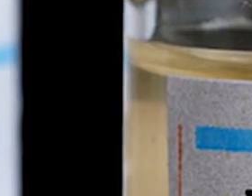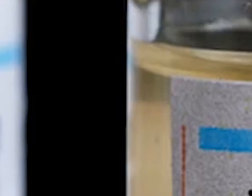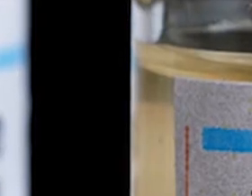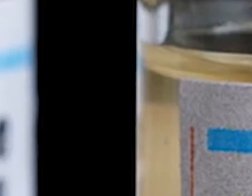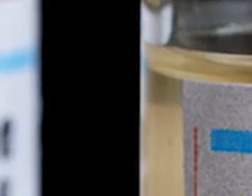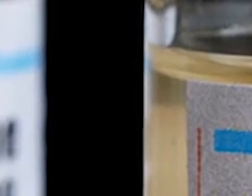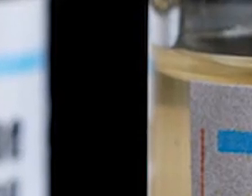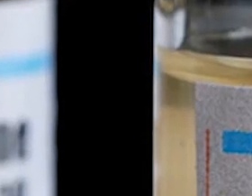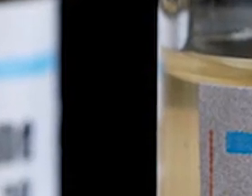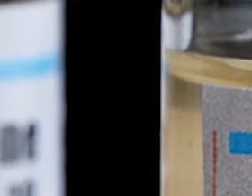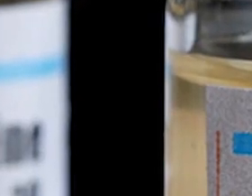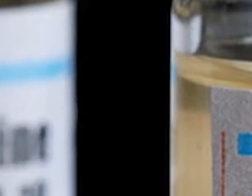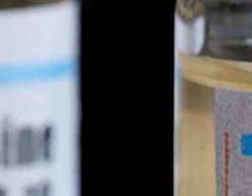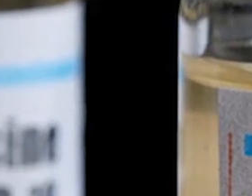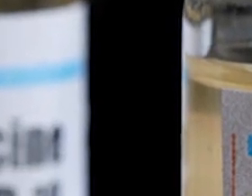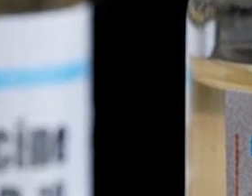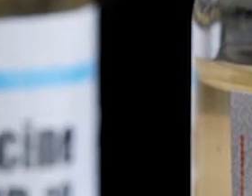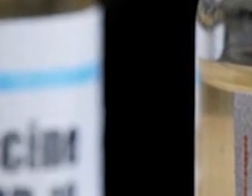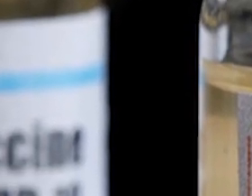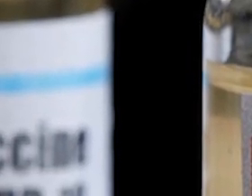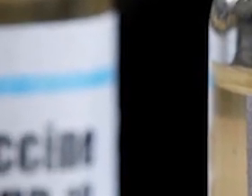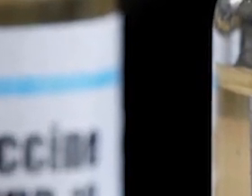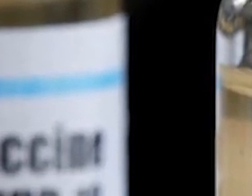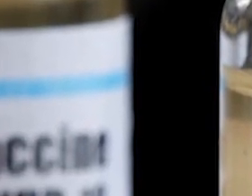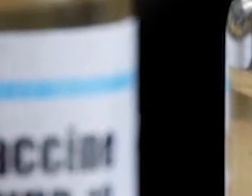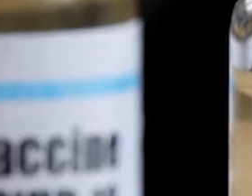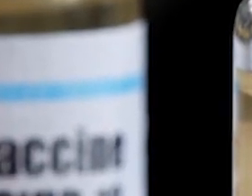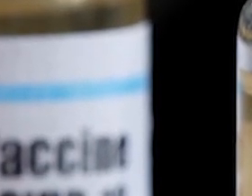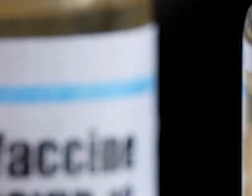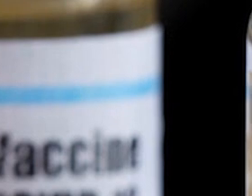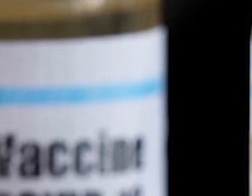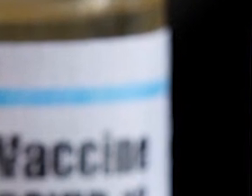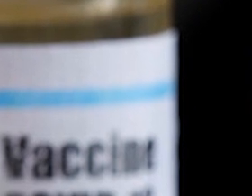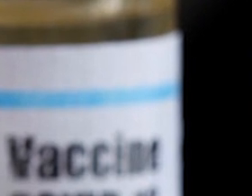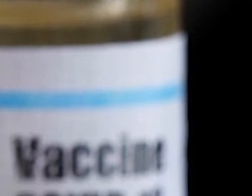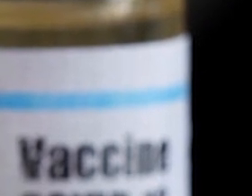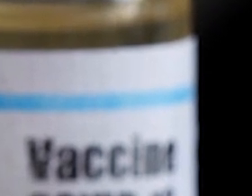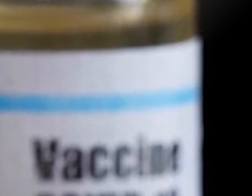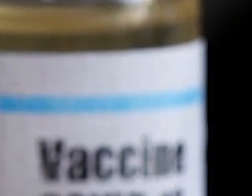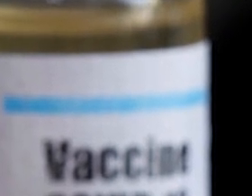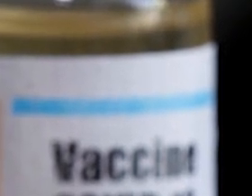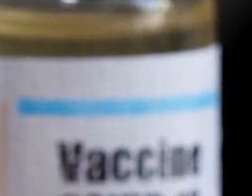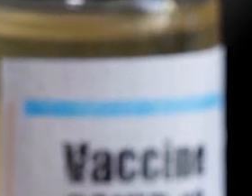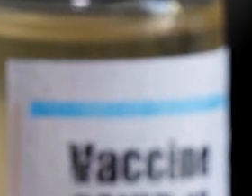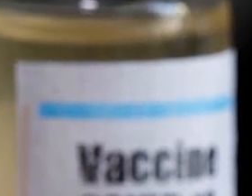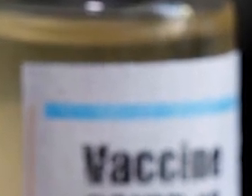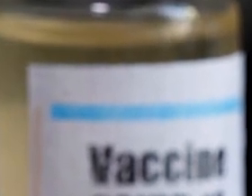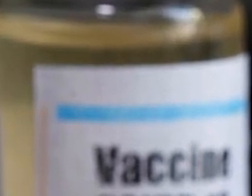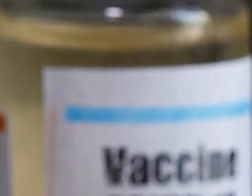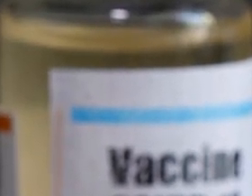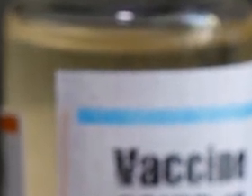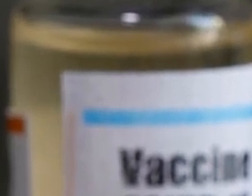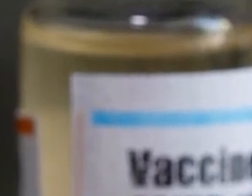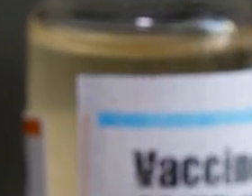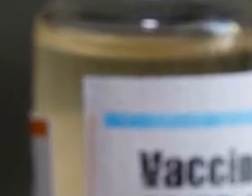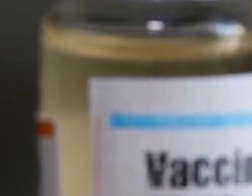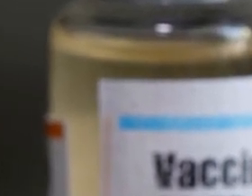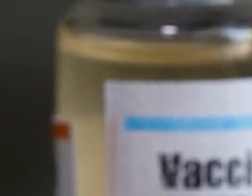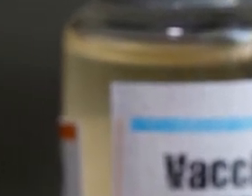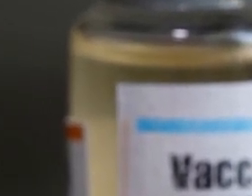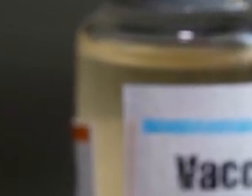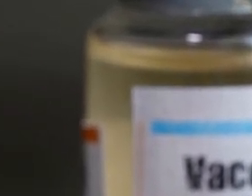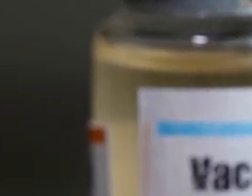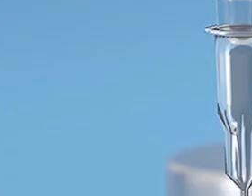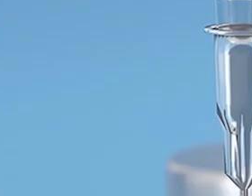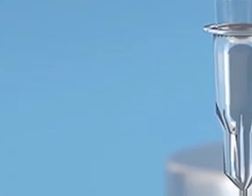dose. This price is negotiated, Madam Speaker, for 16% of the population and represents phase 1 of Jamaica's